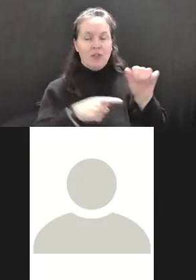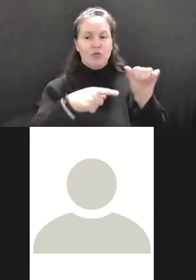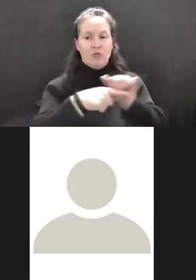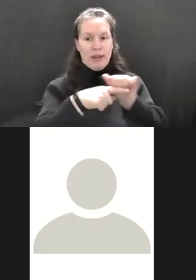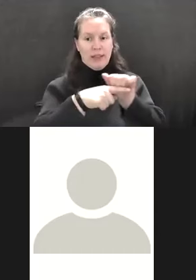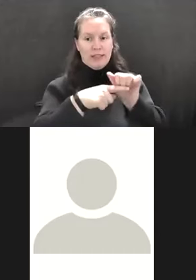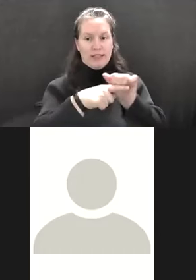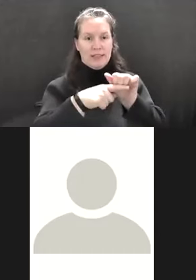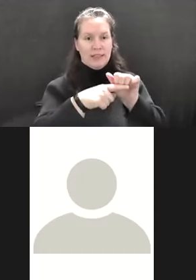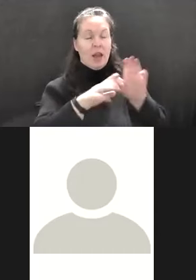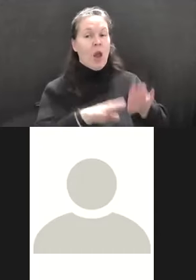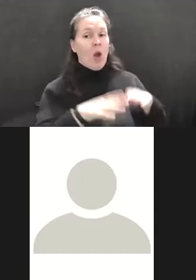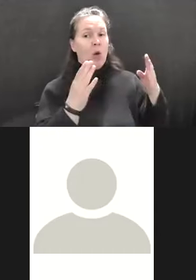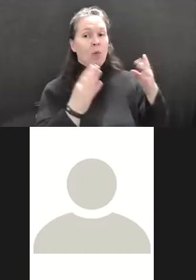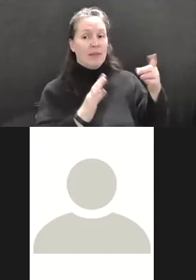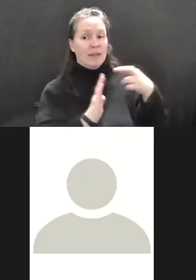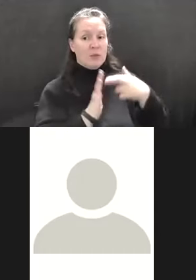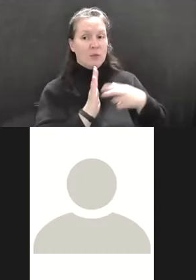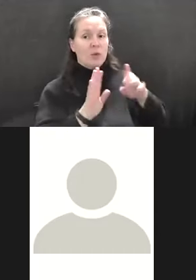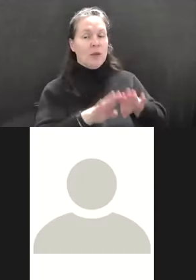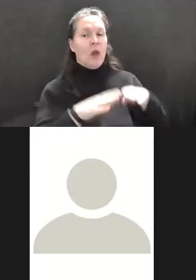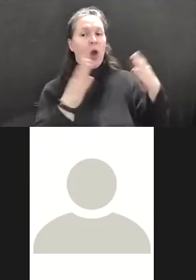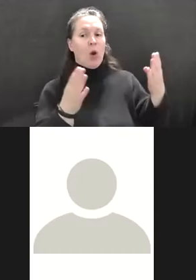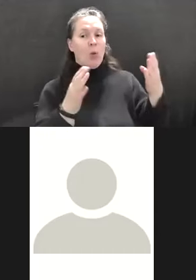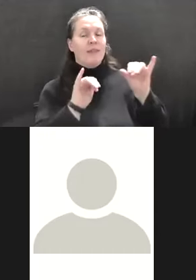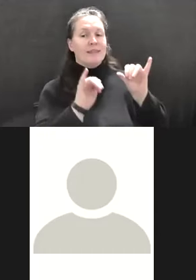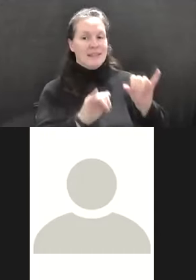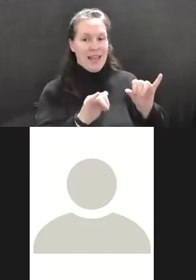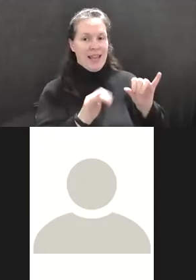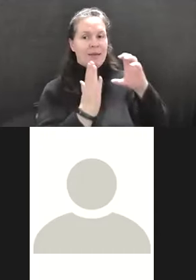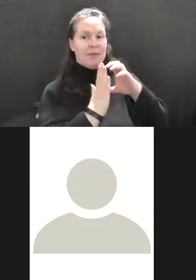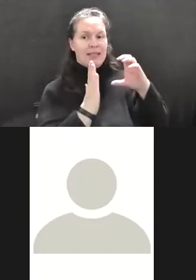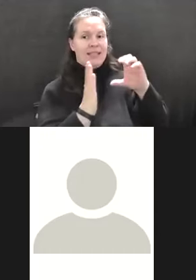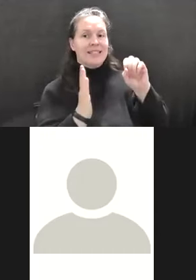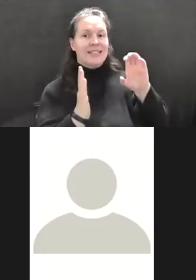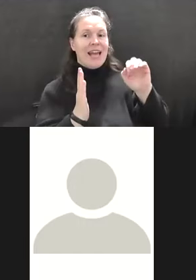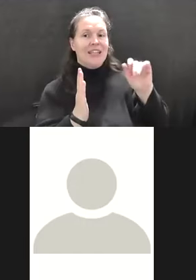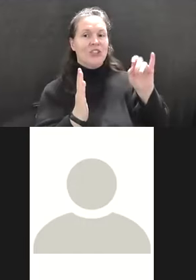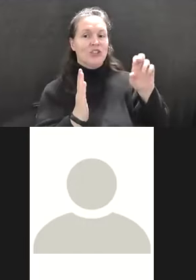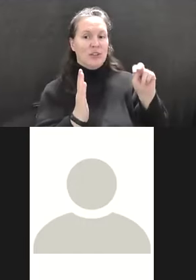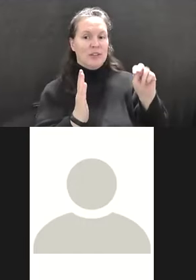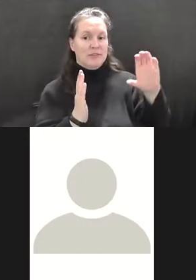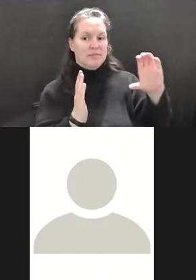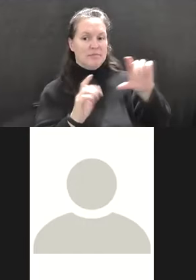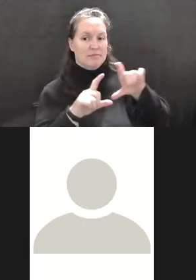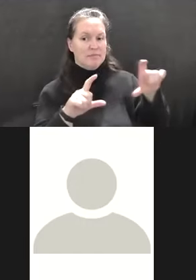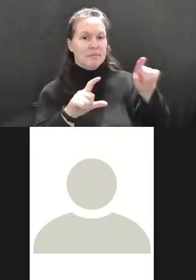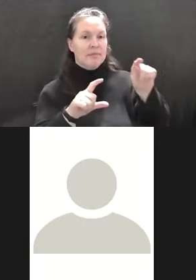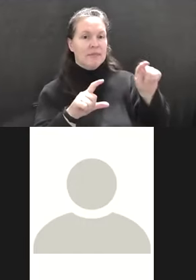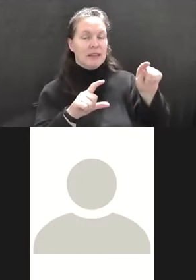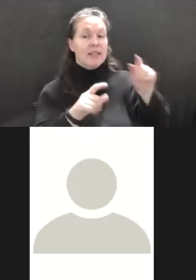In opening up this rule, we opened up the same section. And so this would be